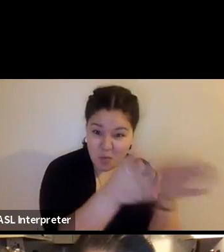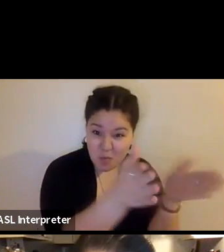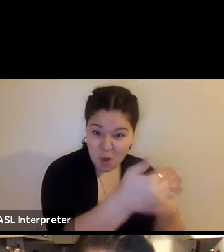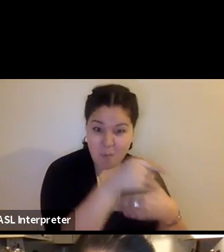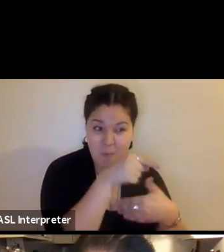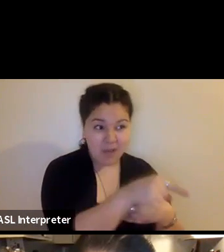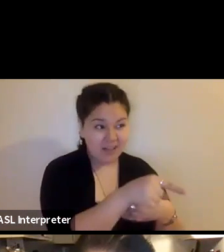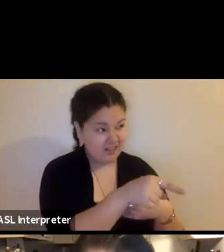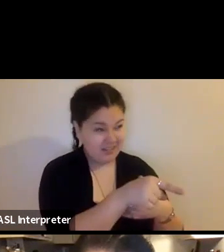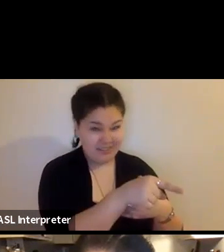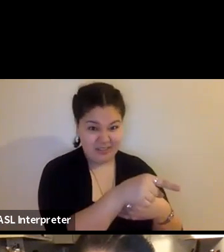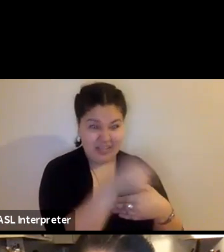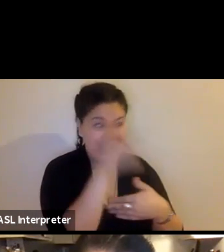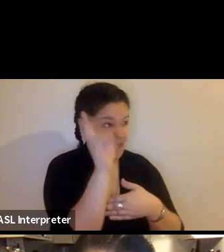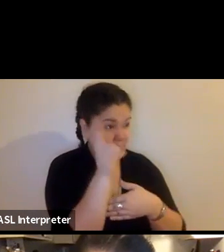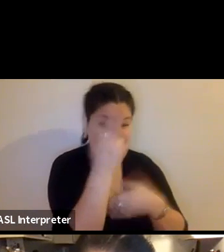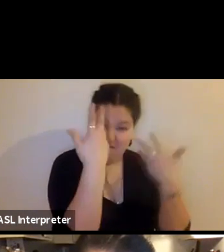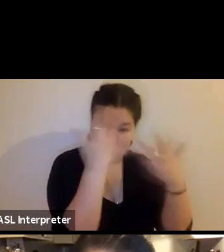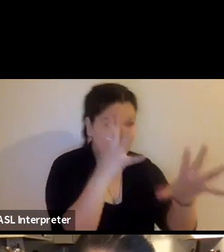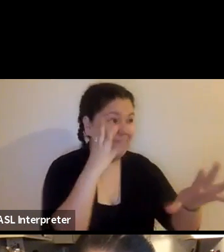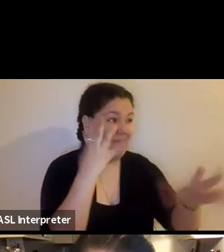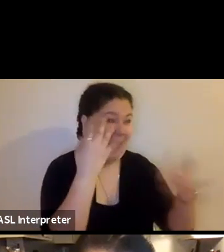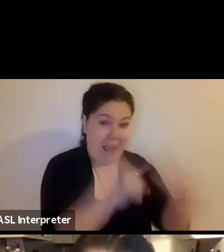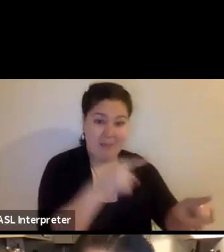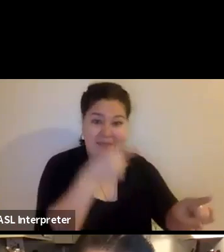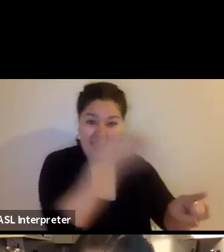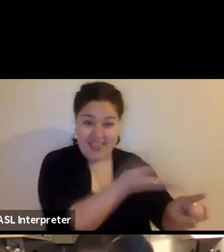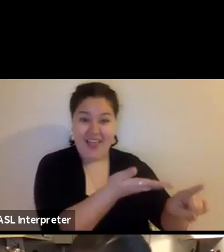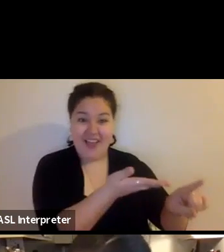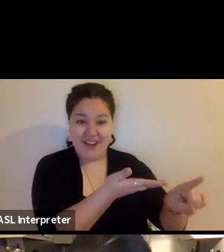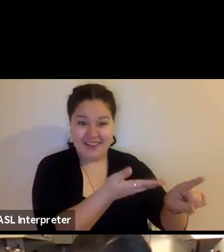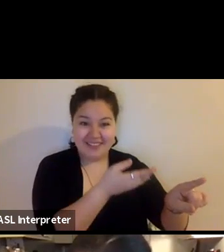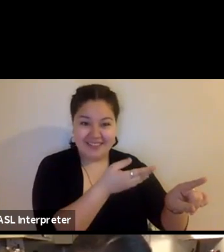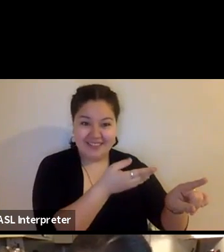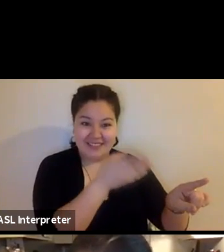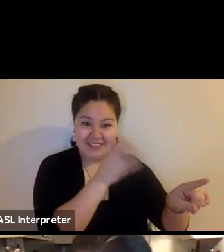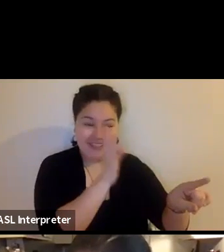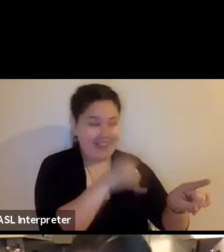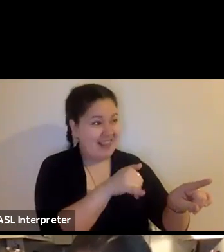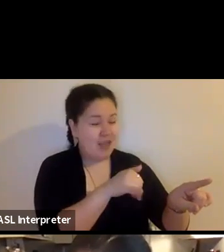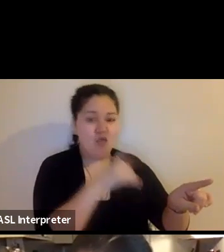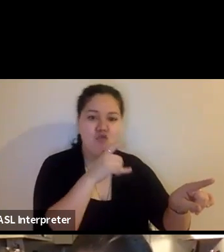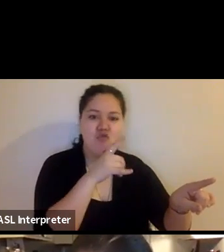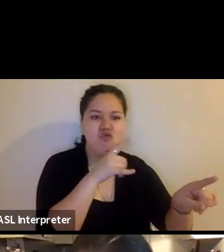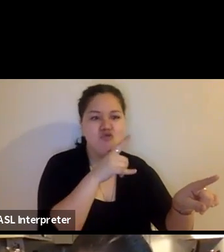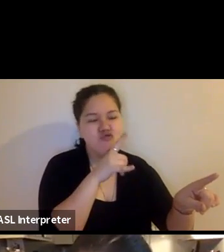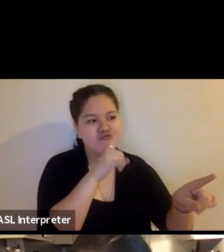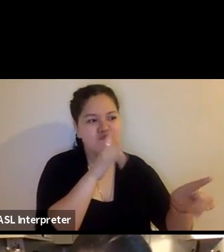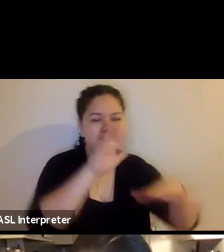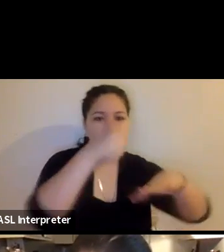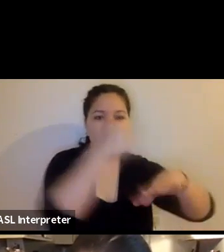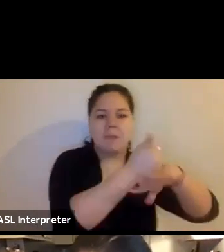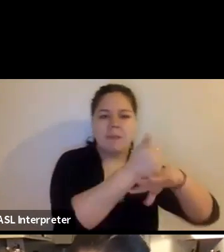where history was made, where the author of the residential schools, where the author